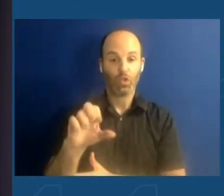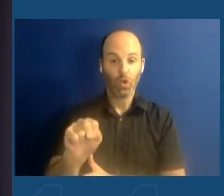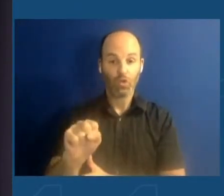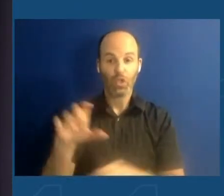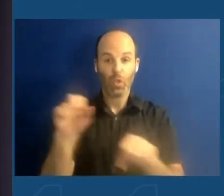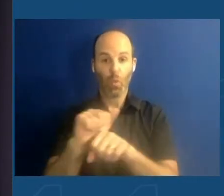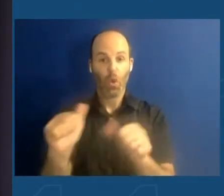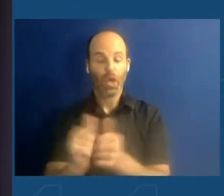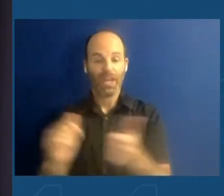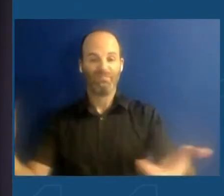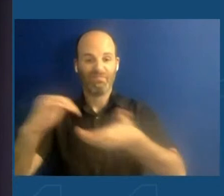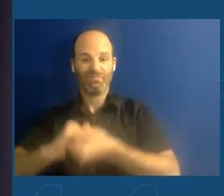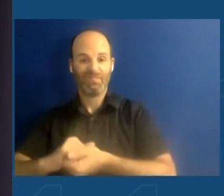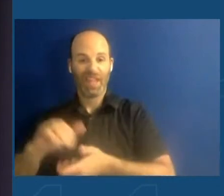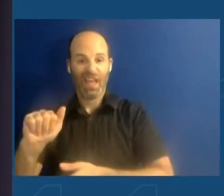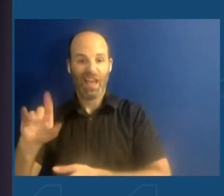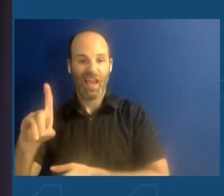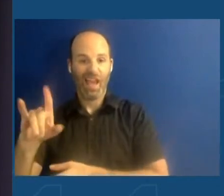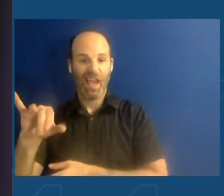Institute, a